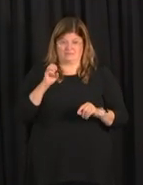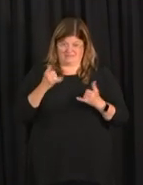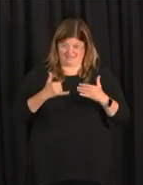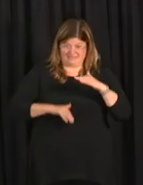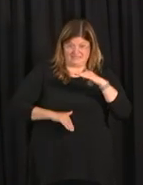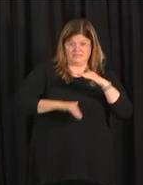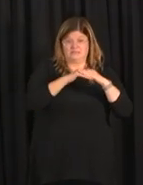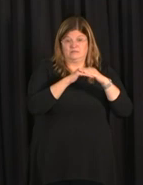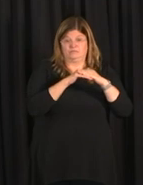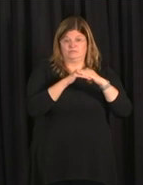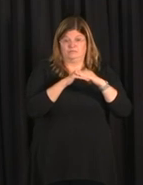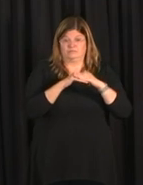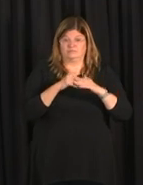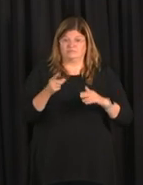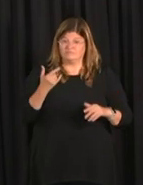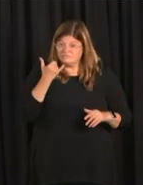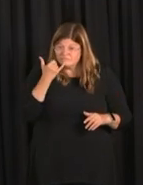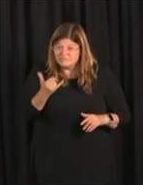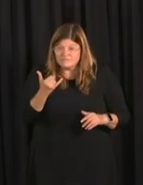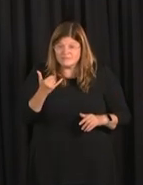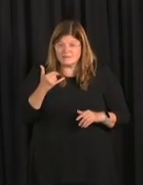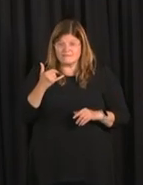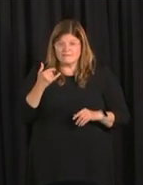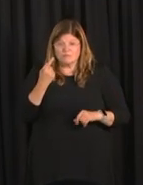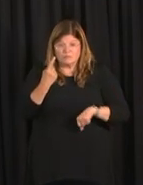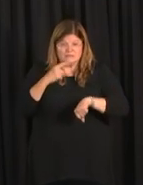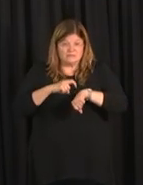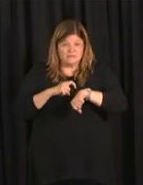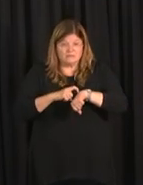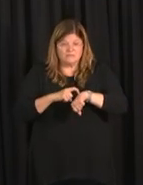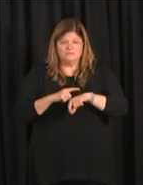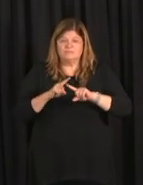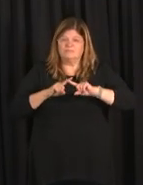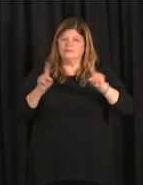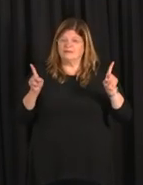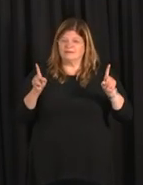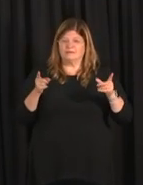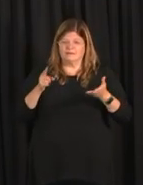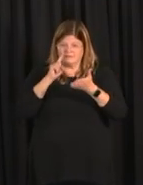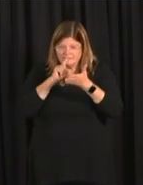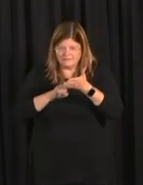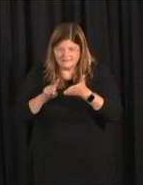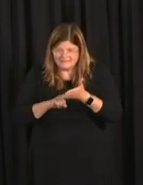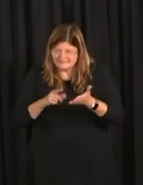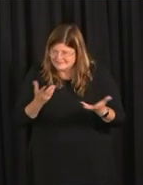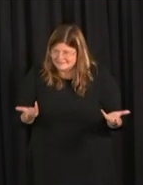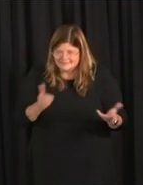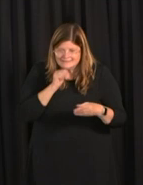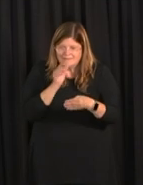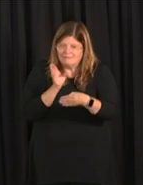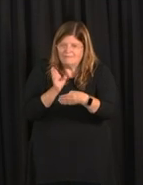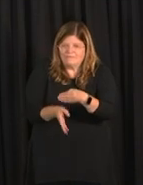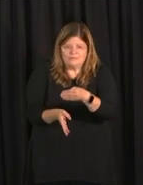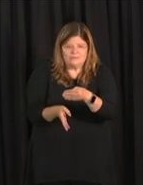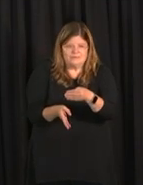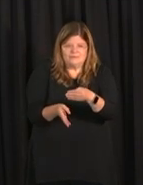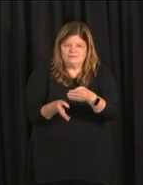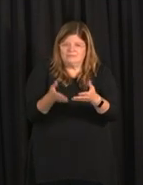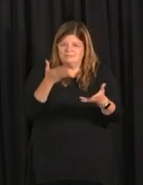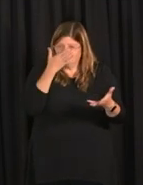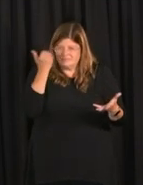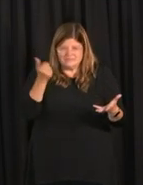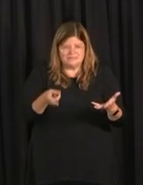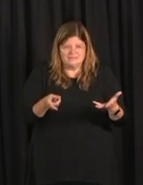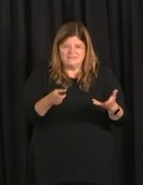reached the person by phone at least once, but the investigators were unable to complete outreach or to